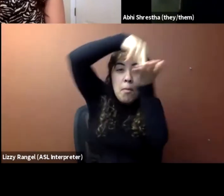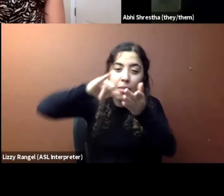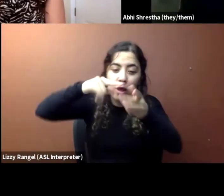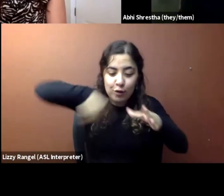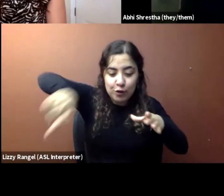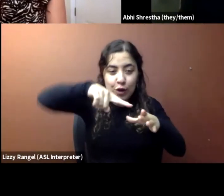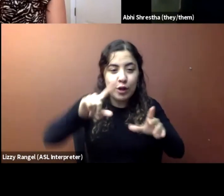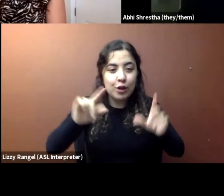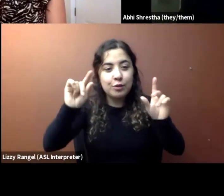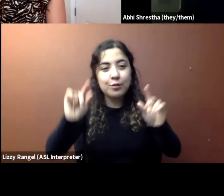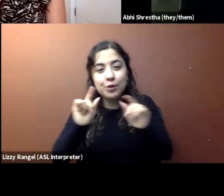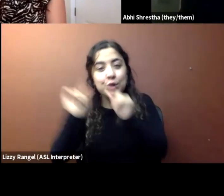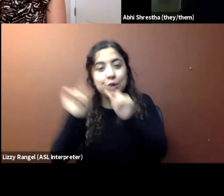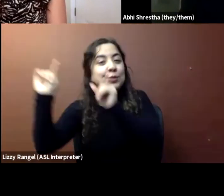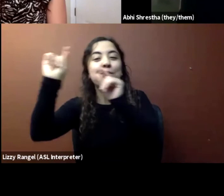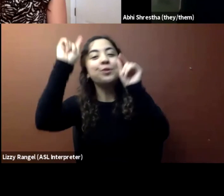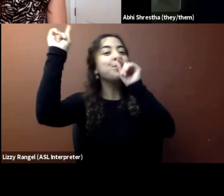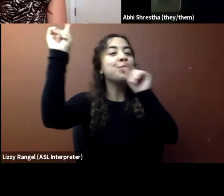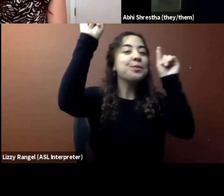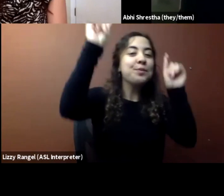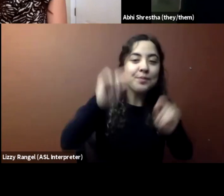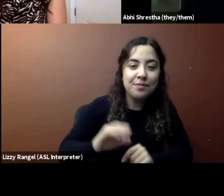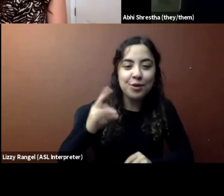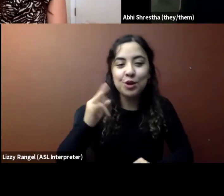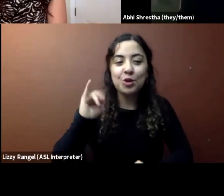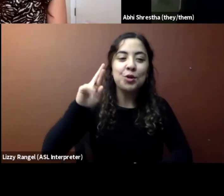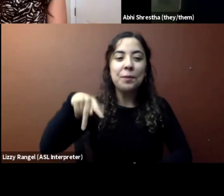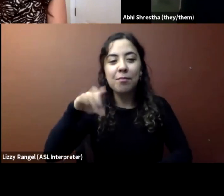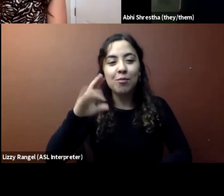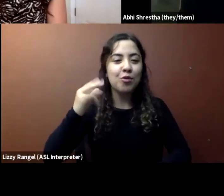piano God. loves itself. This piano loves its.